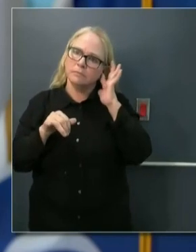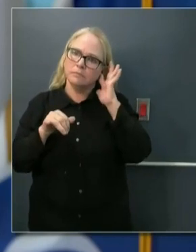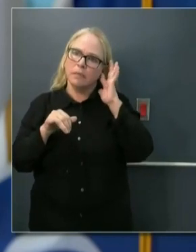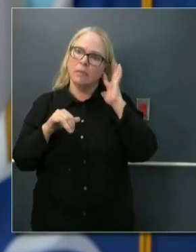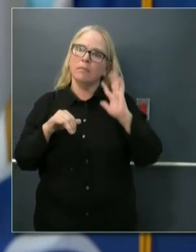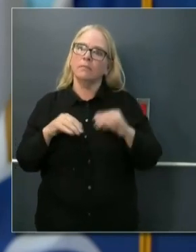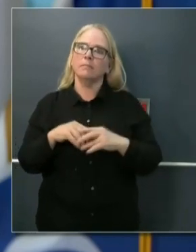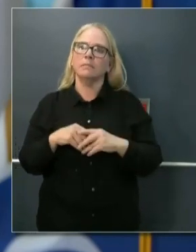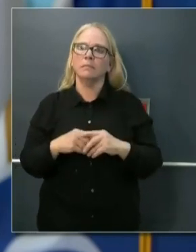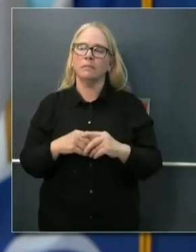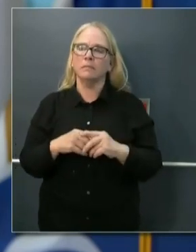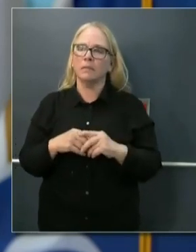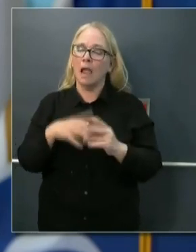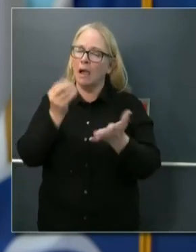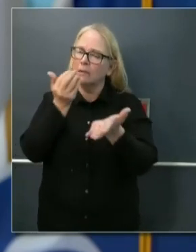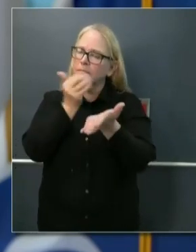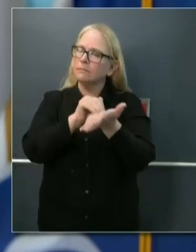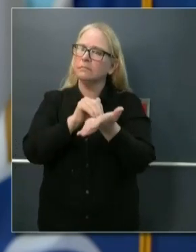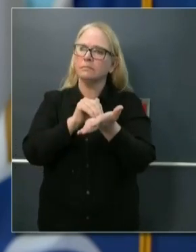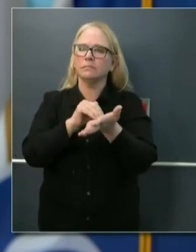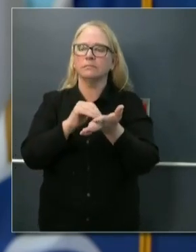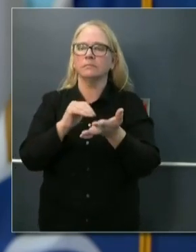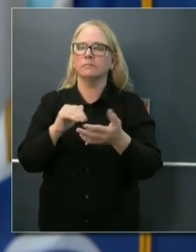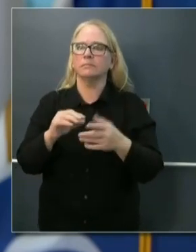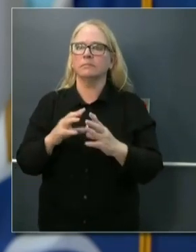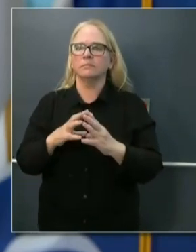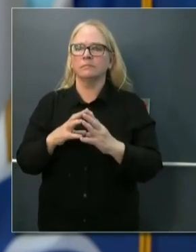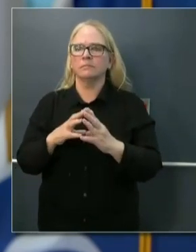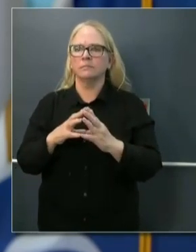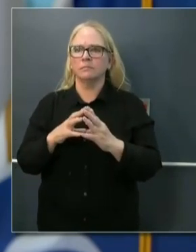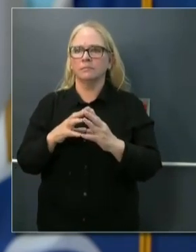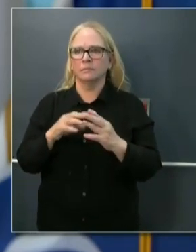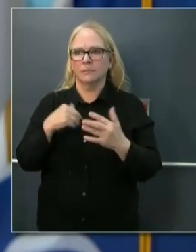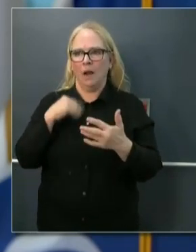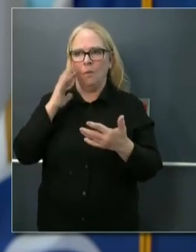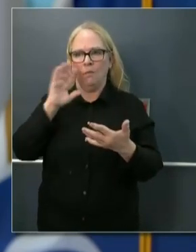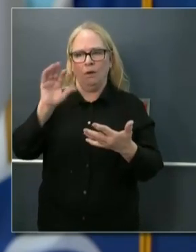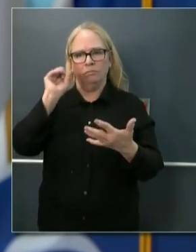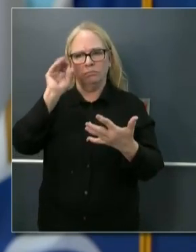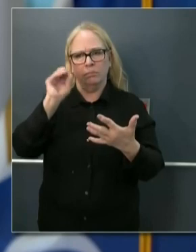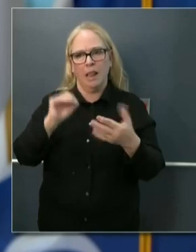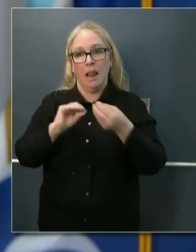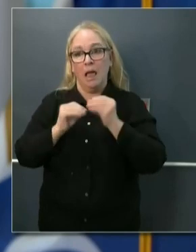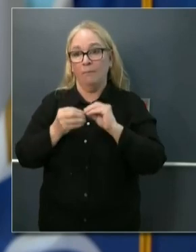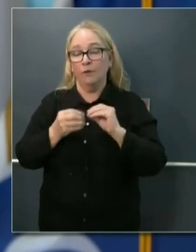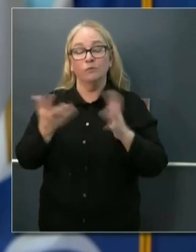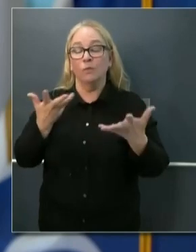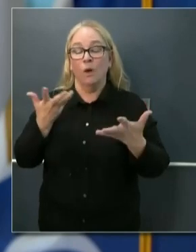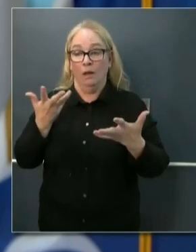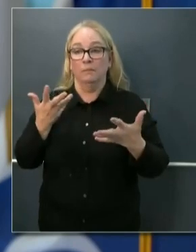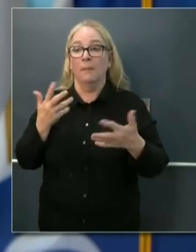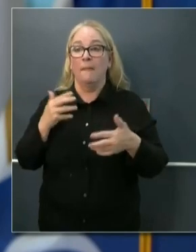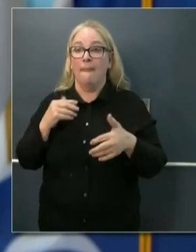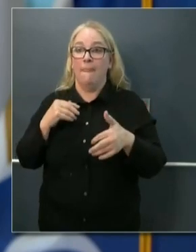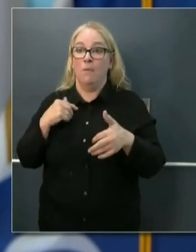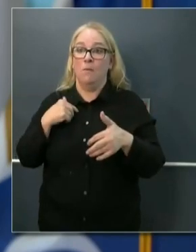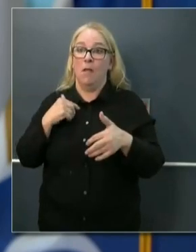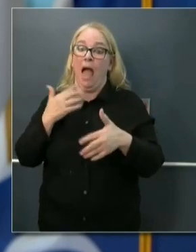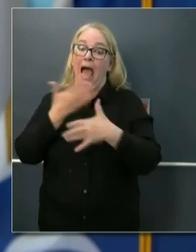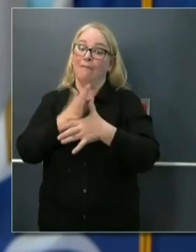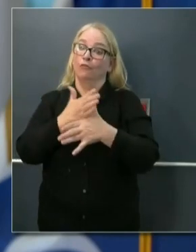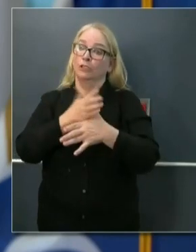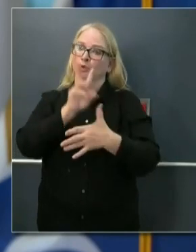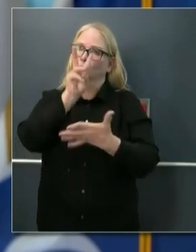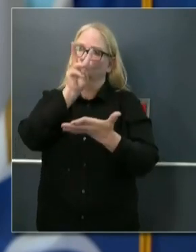repetition, let me continue to remind you and others of what those goals are. We averaged about 2,000